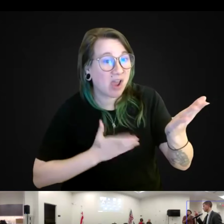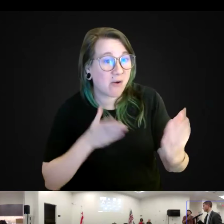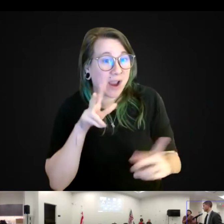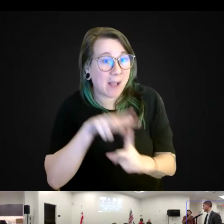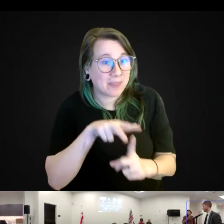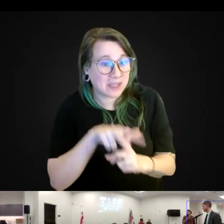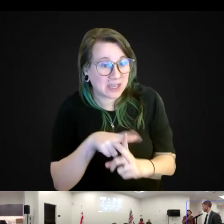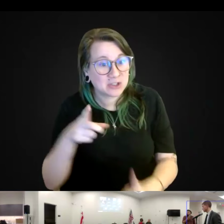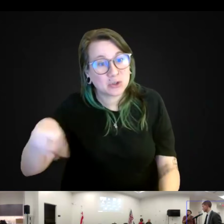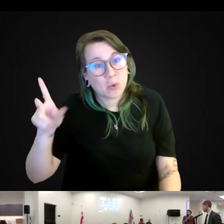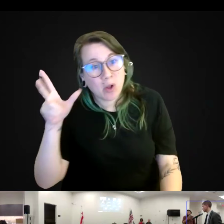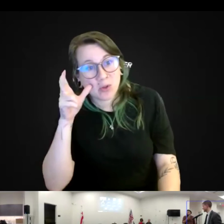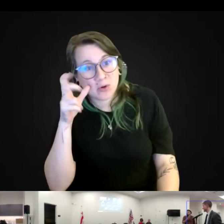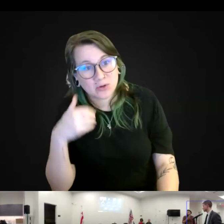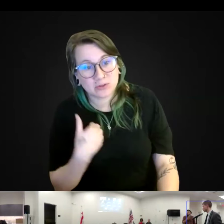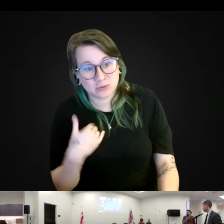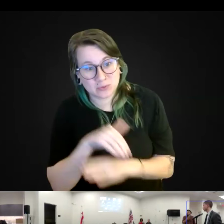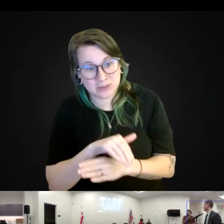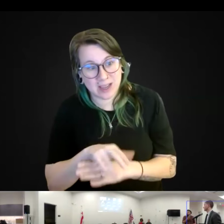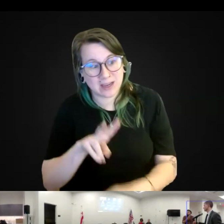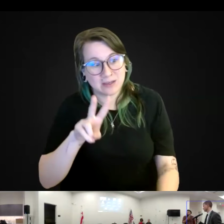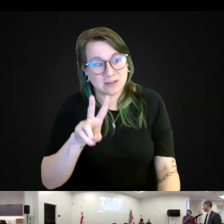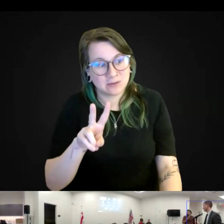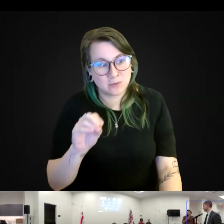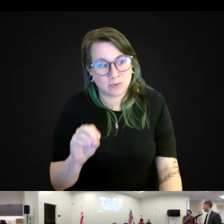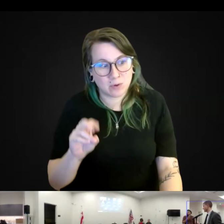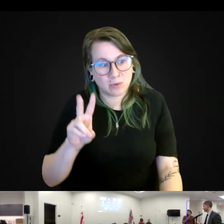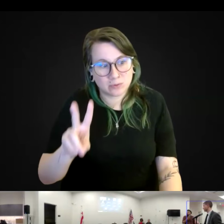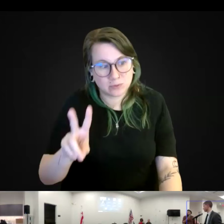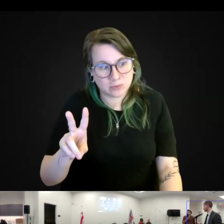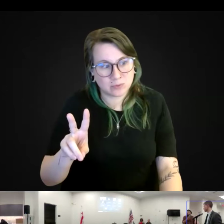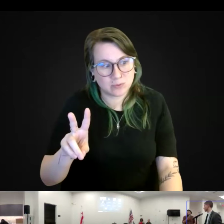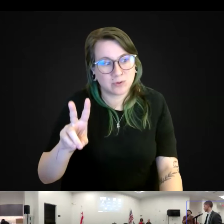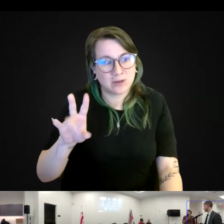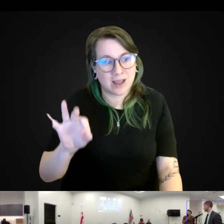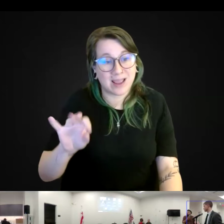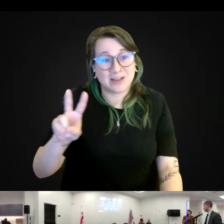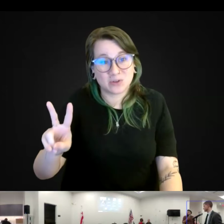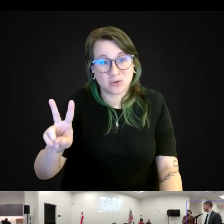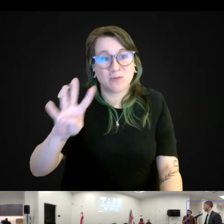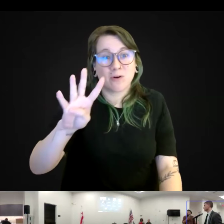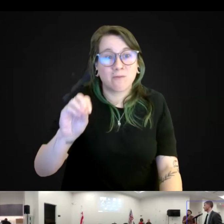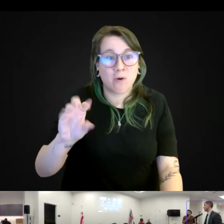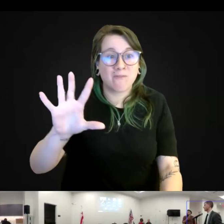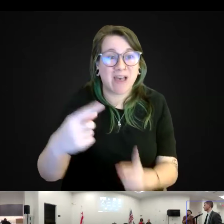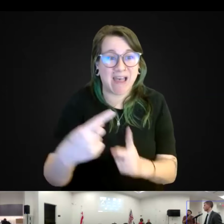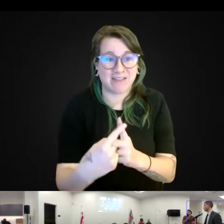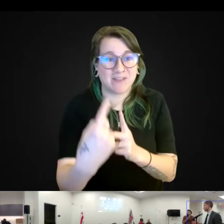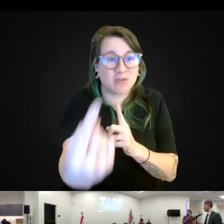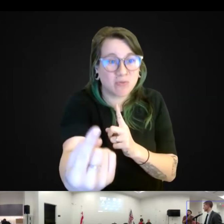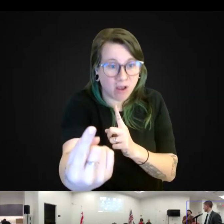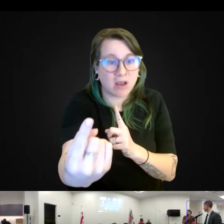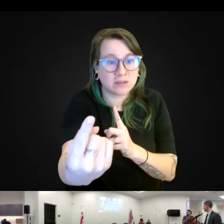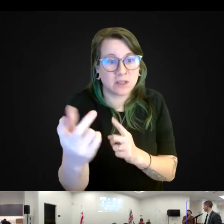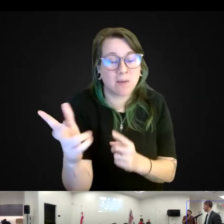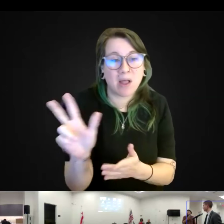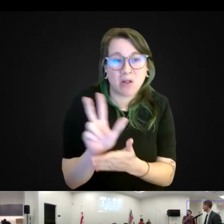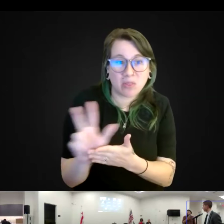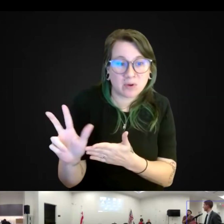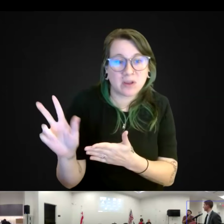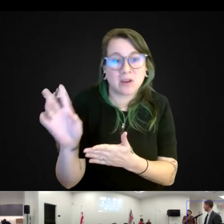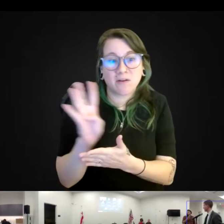application you all heard tonight, 21292 for 405 Morse across the street. About 3 or 4 weeks after